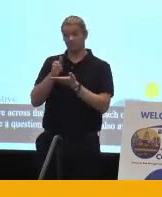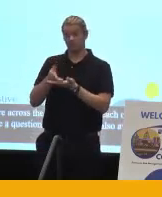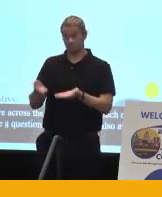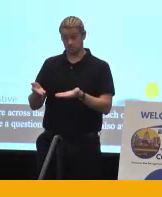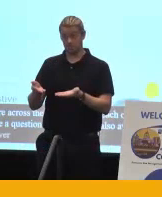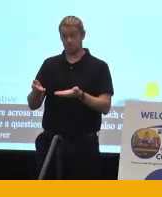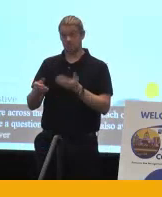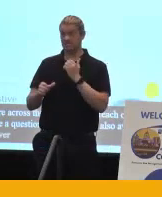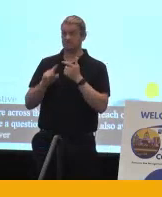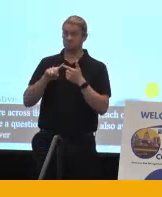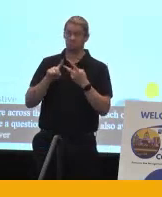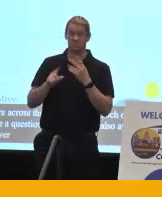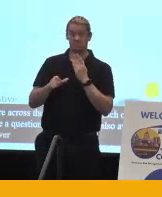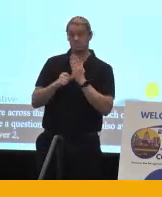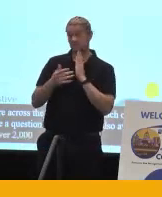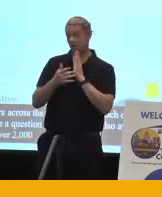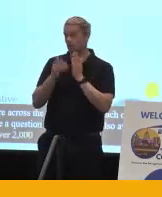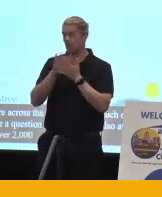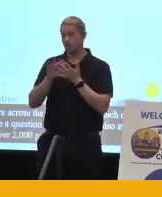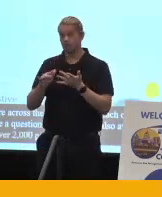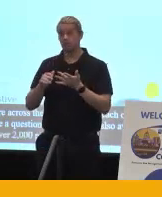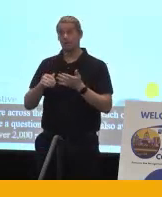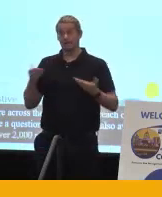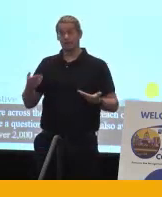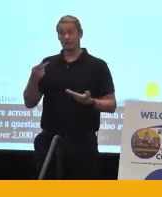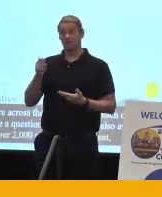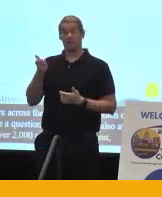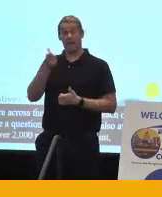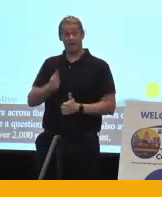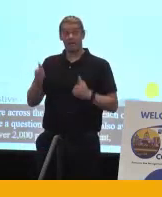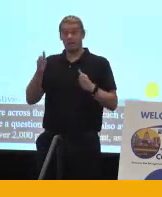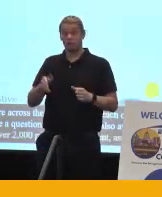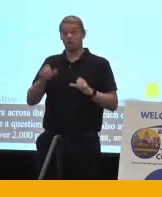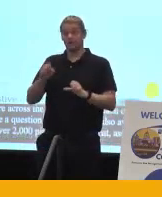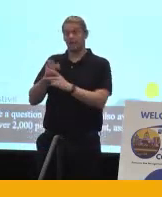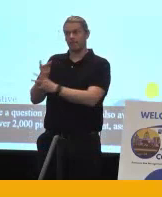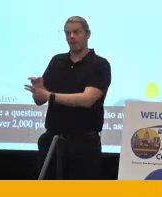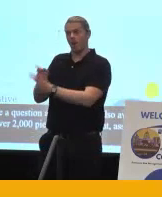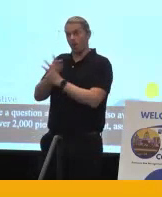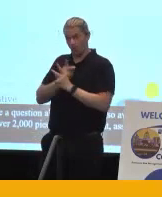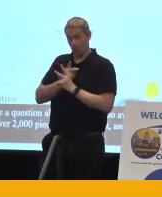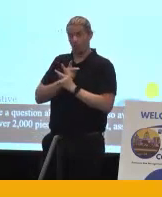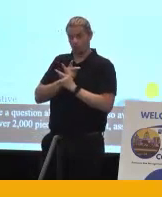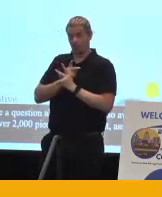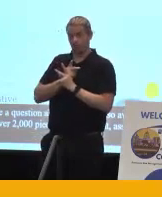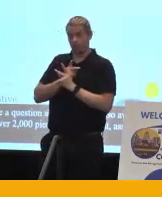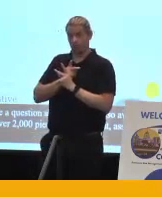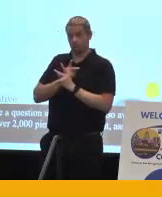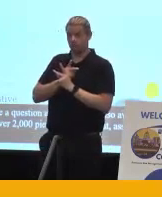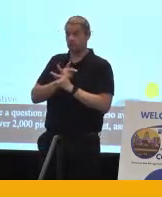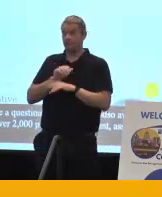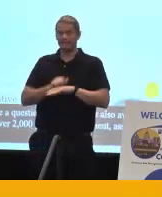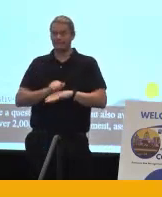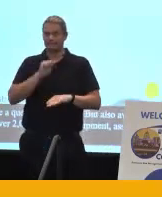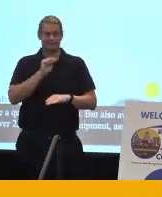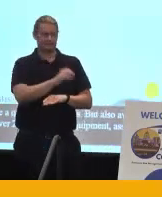assistive technology, that anyone in the state of Pennsylvania can borrow a piece of assistive technology. It is shipped directly to